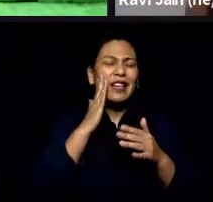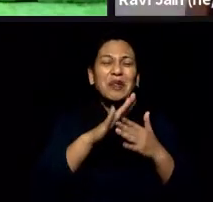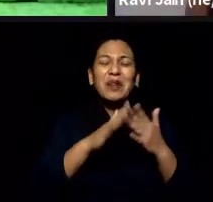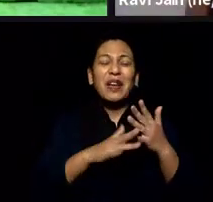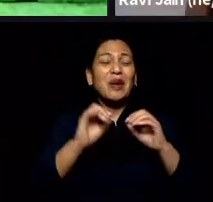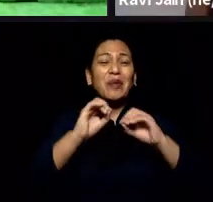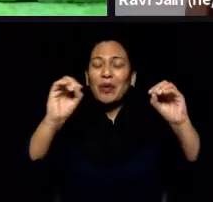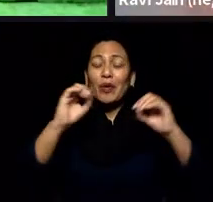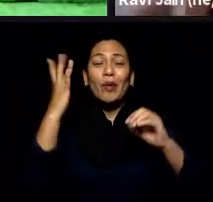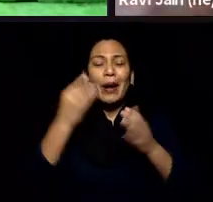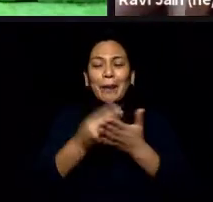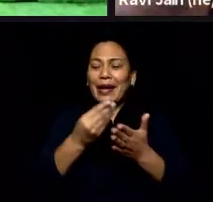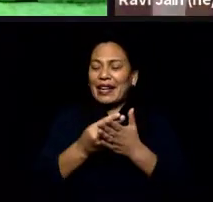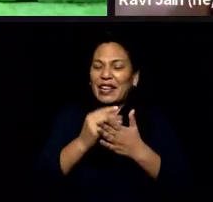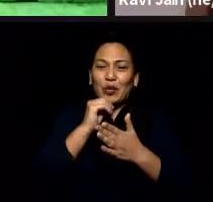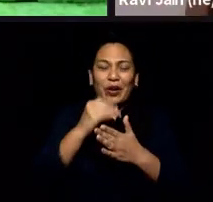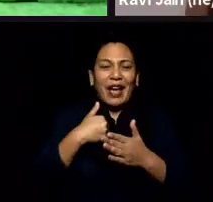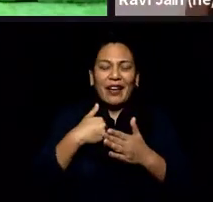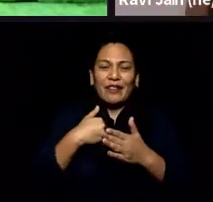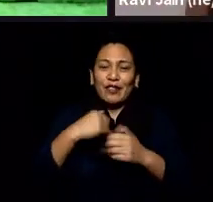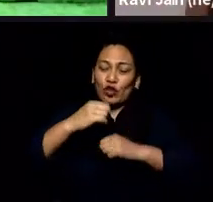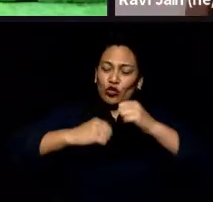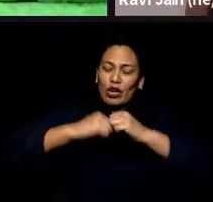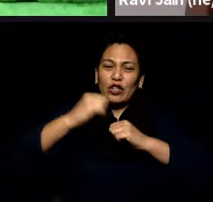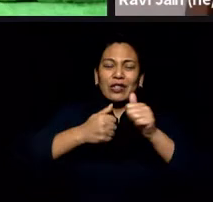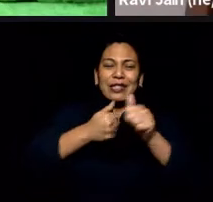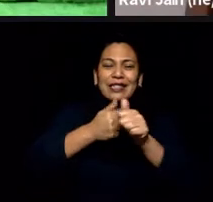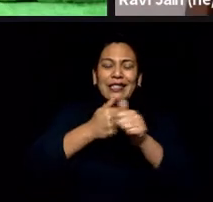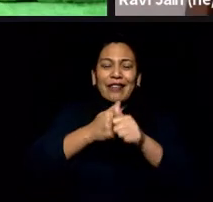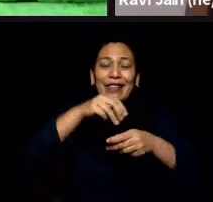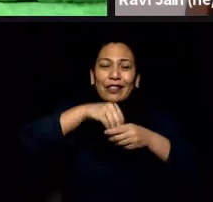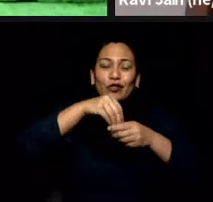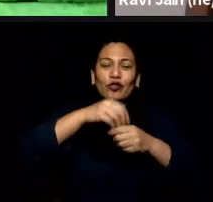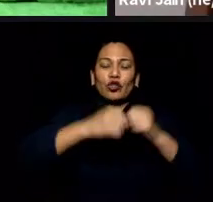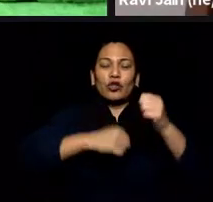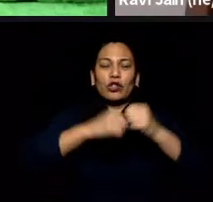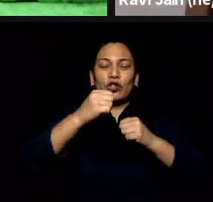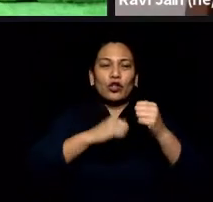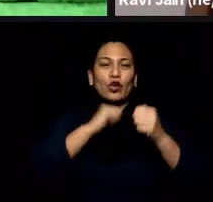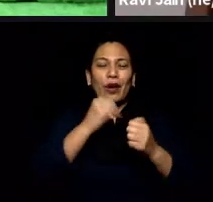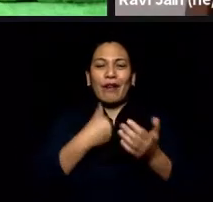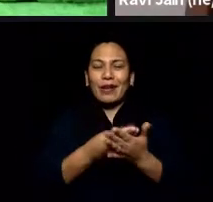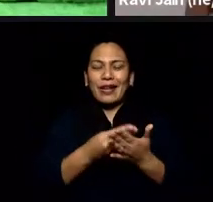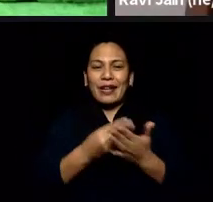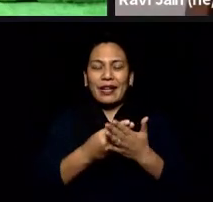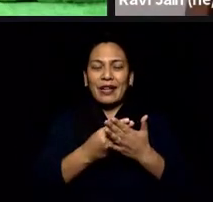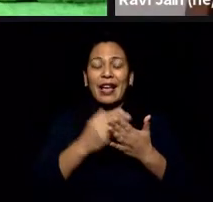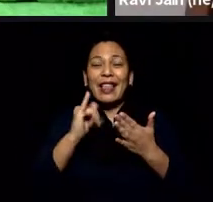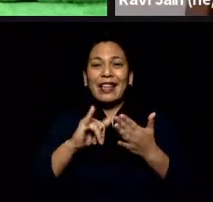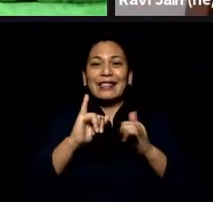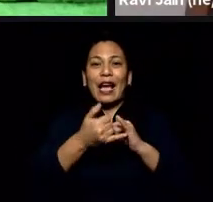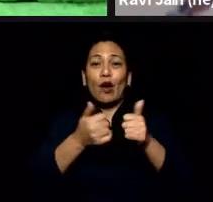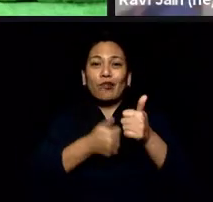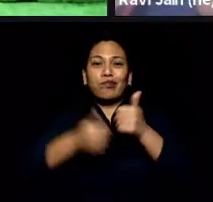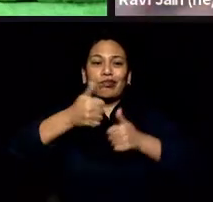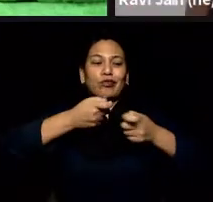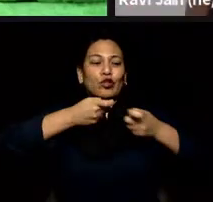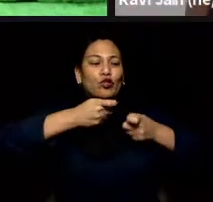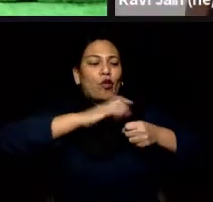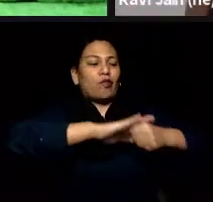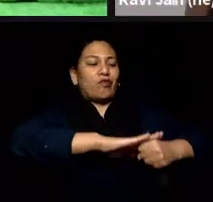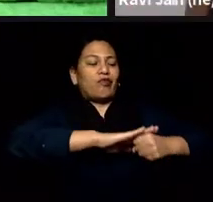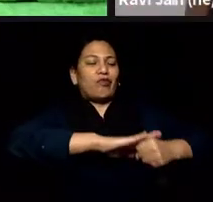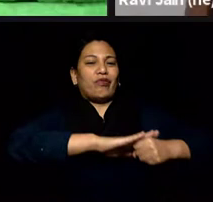infrastructure support. So that's a kind of way that we purposefully keep the community small and we keep